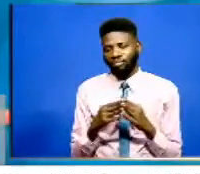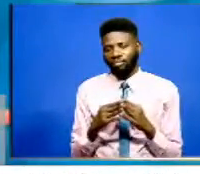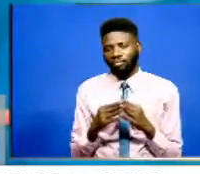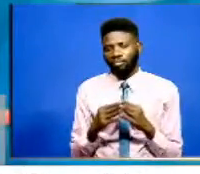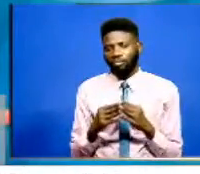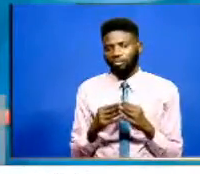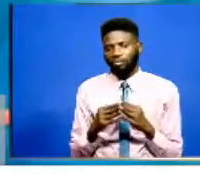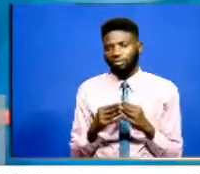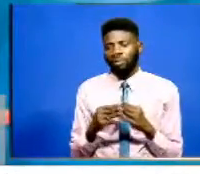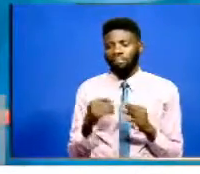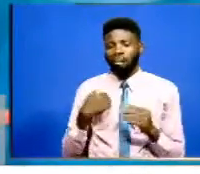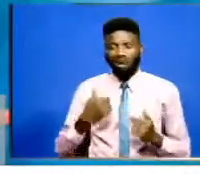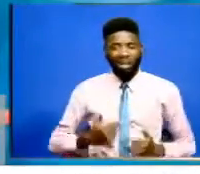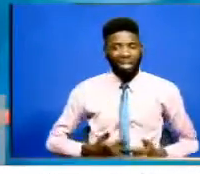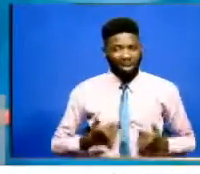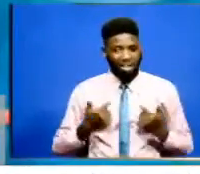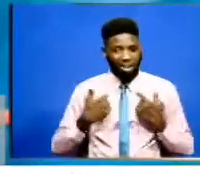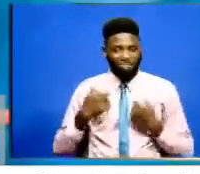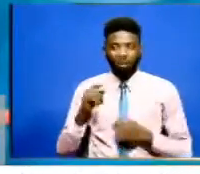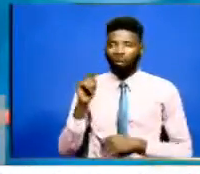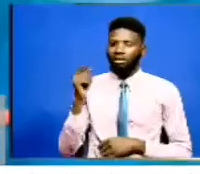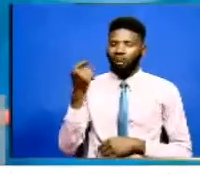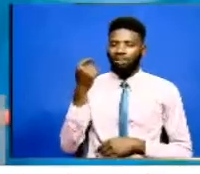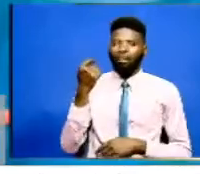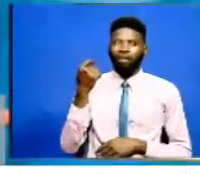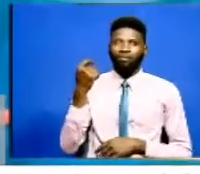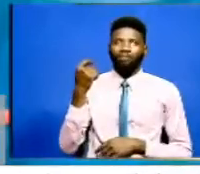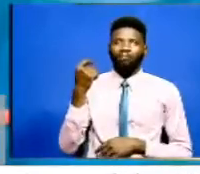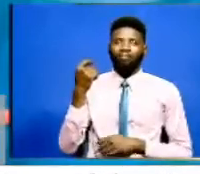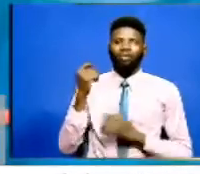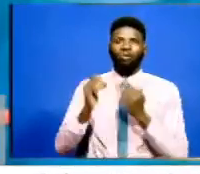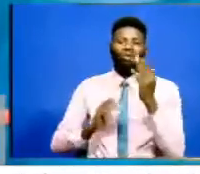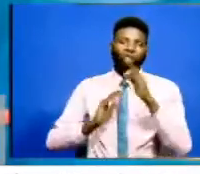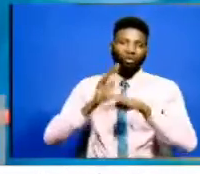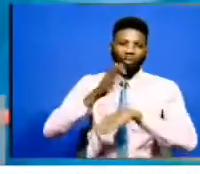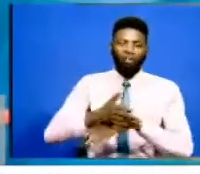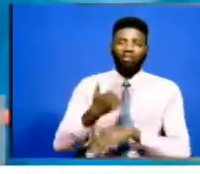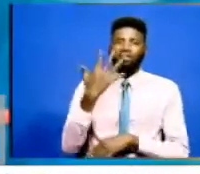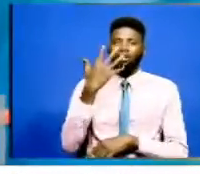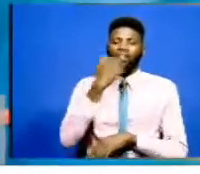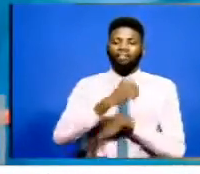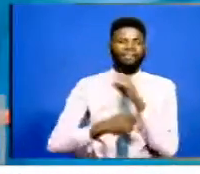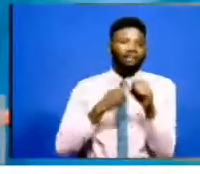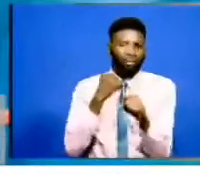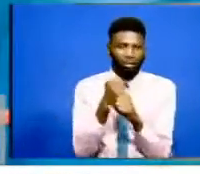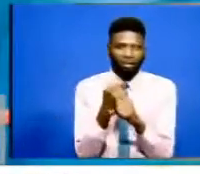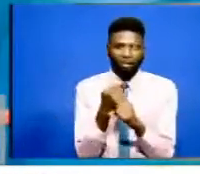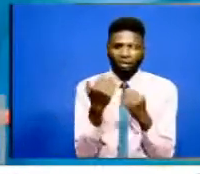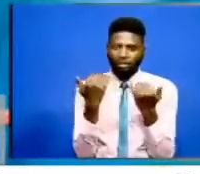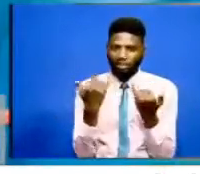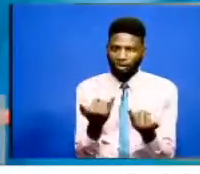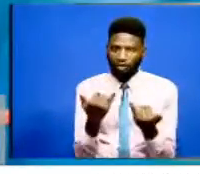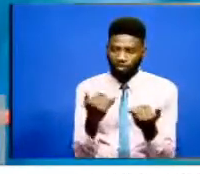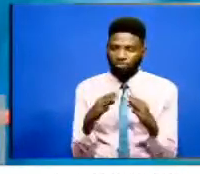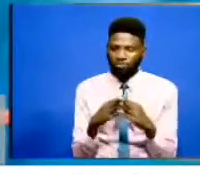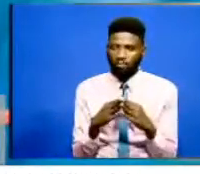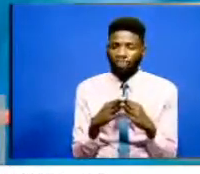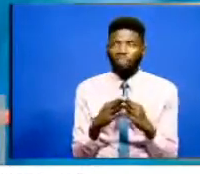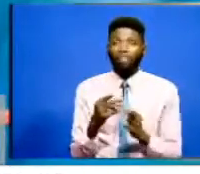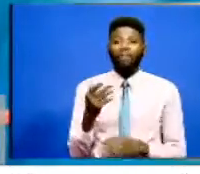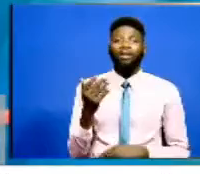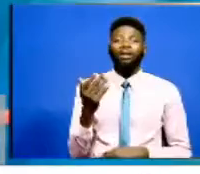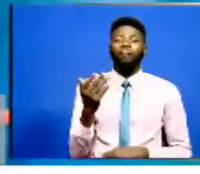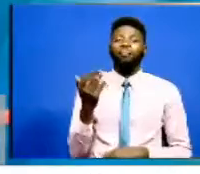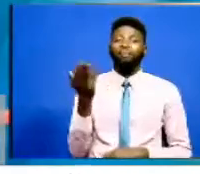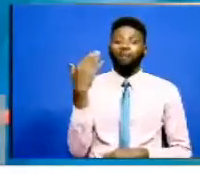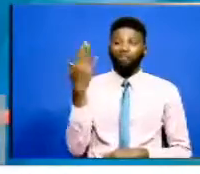I've been living here in Kenya for more than 5 years now. Yes. I was on leave in my